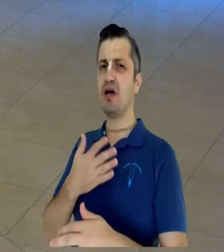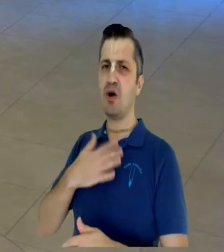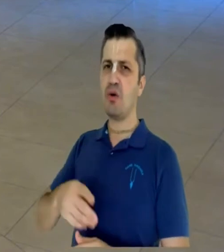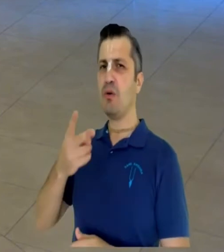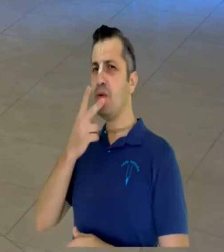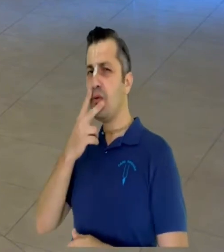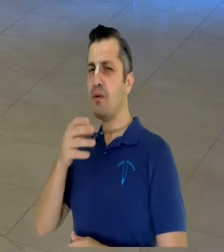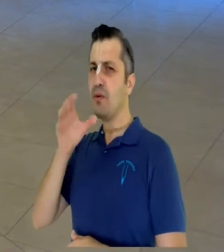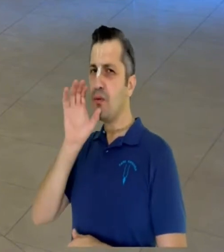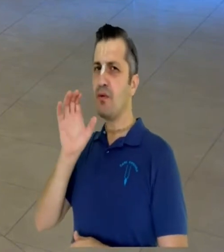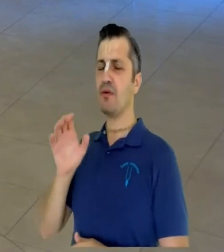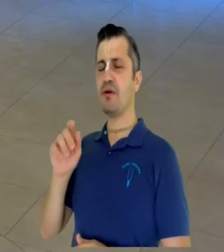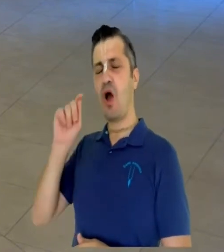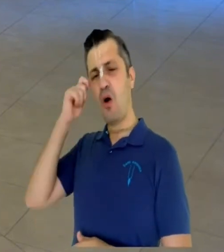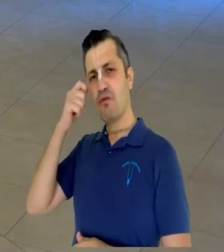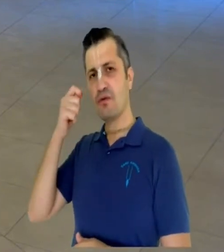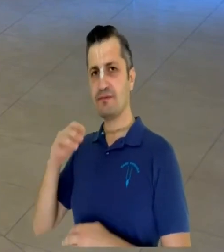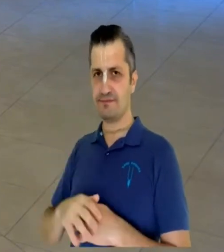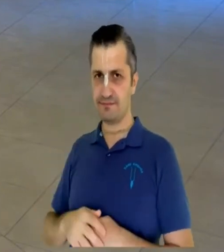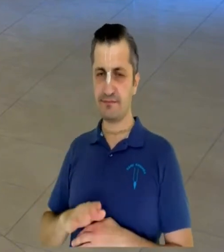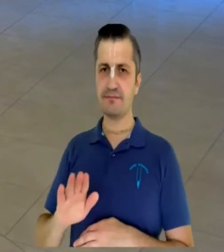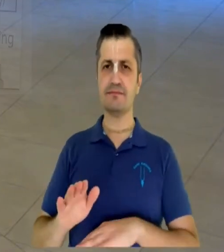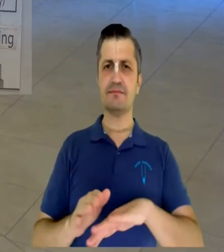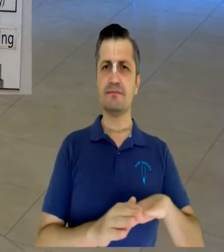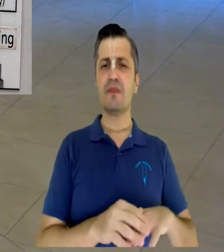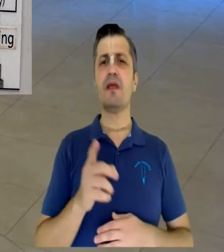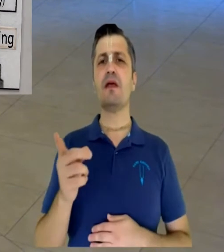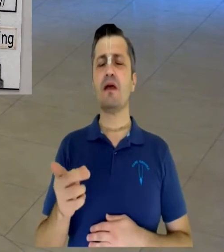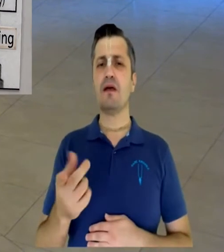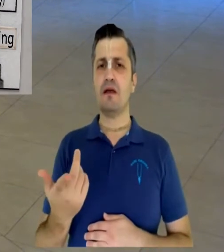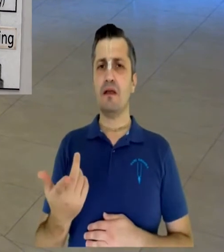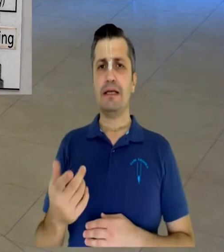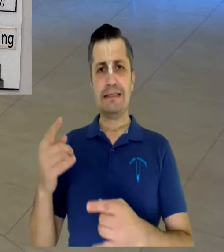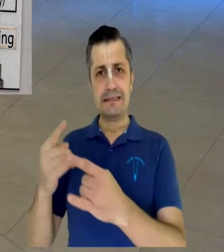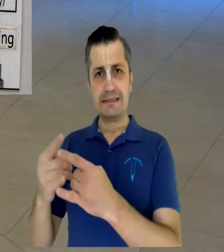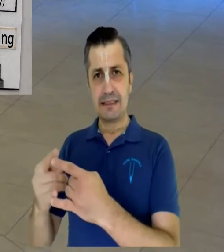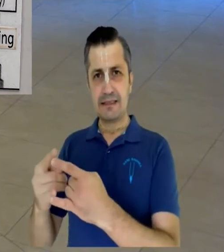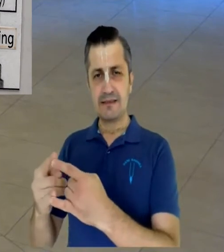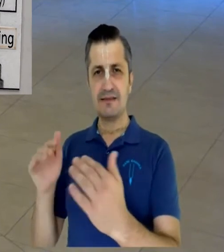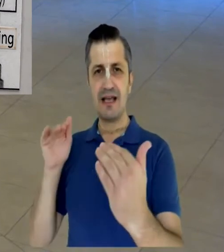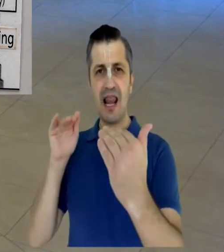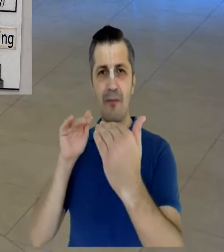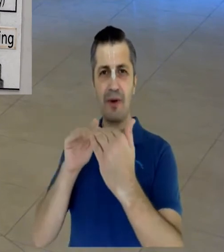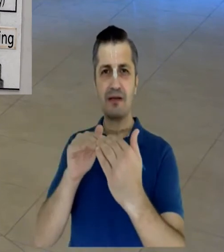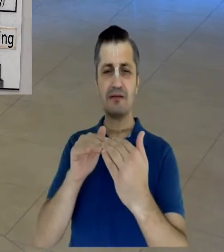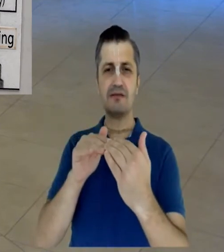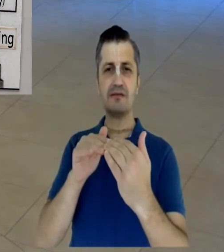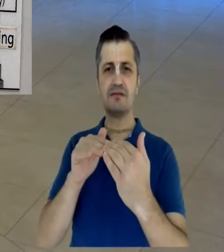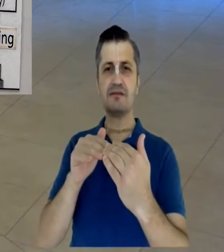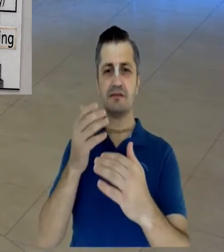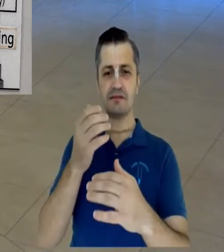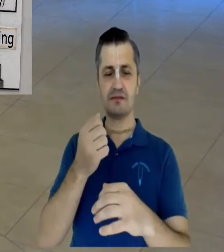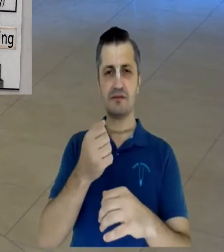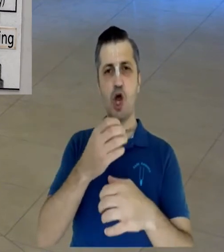in terms of illicit sex, this corresponds with cleanliness. So this is not just external cleanliness, but